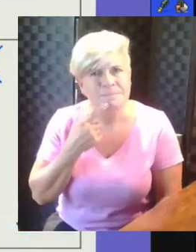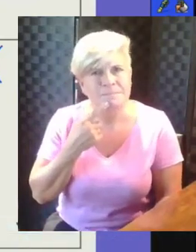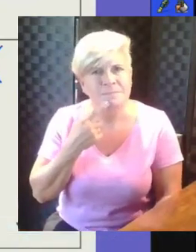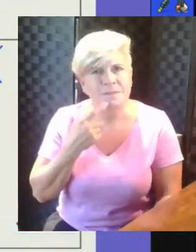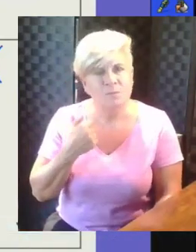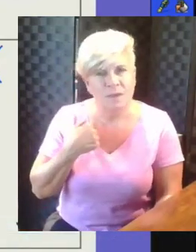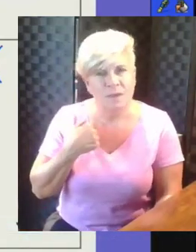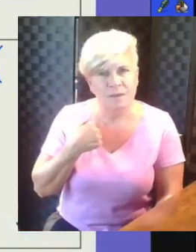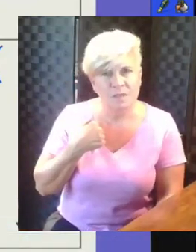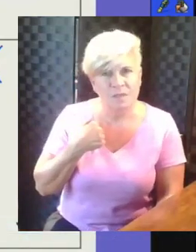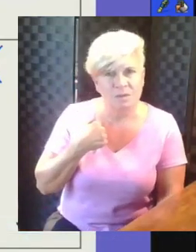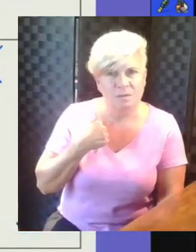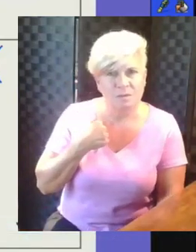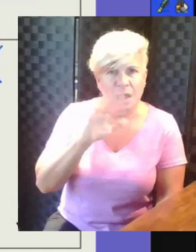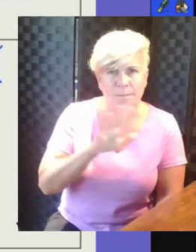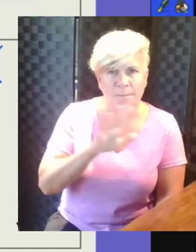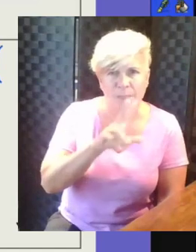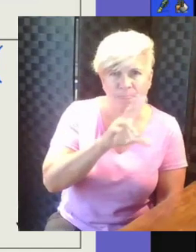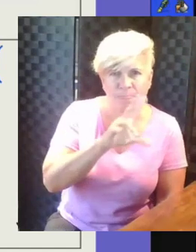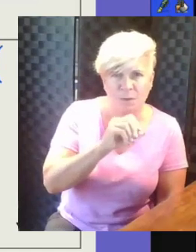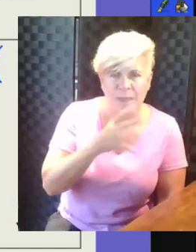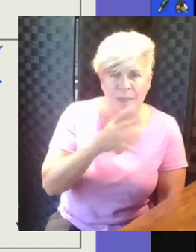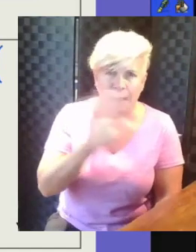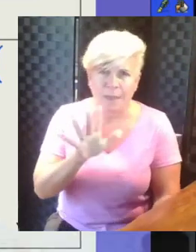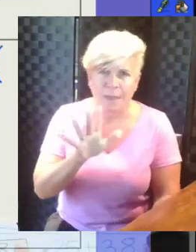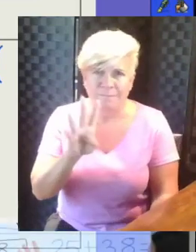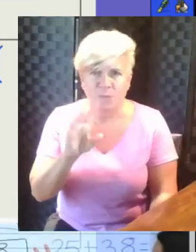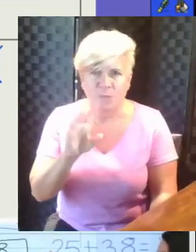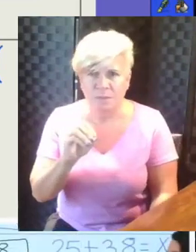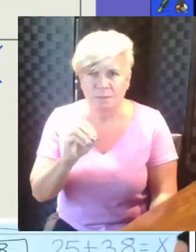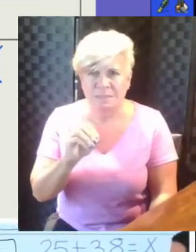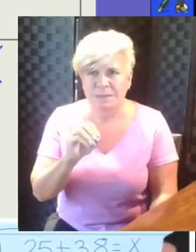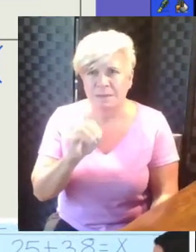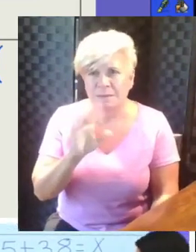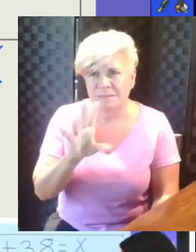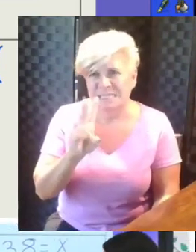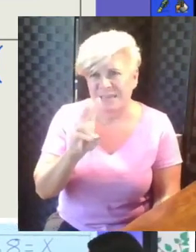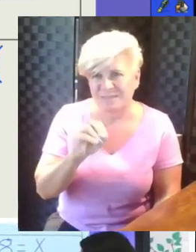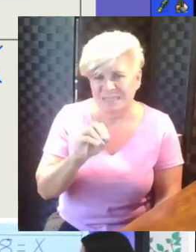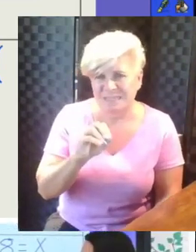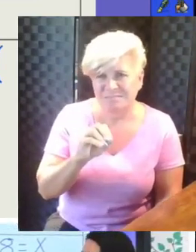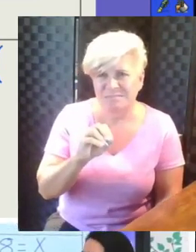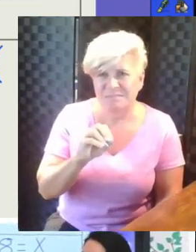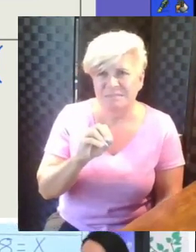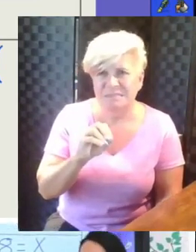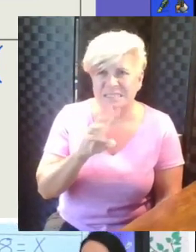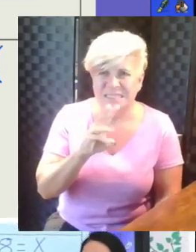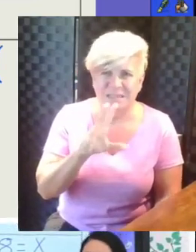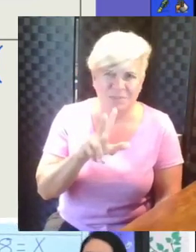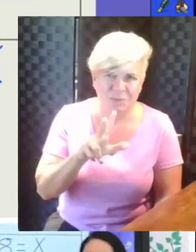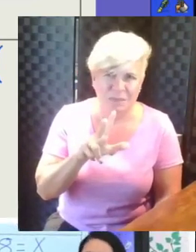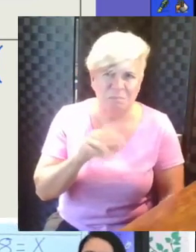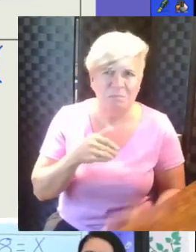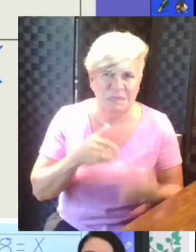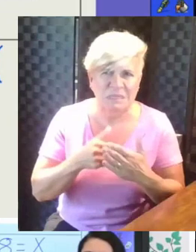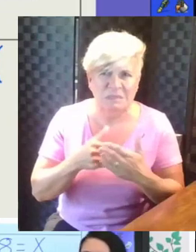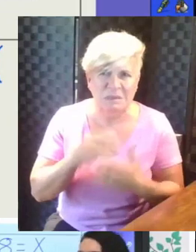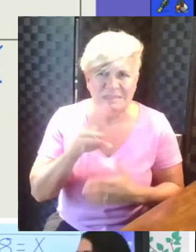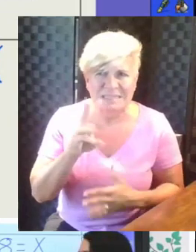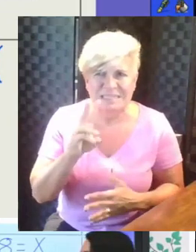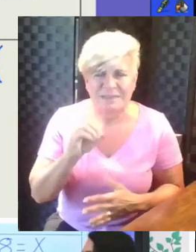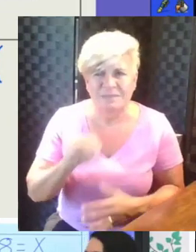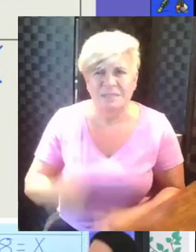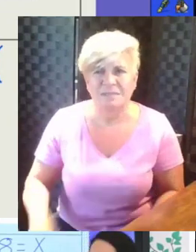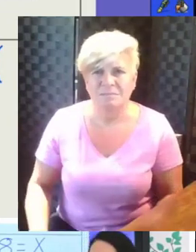If we have about 30 plus about 40, that would give us 70. And 63 is pretty close to